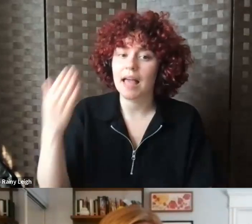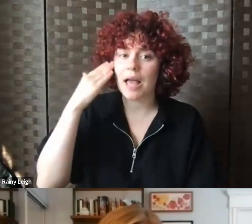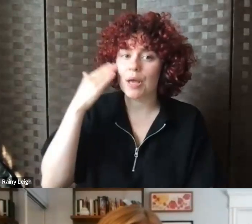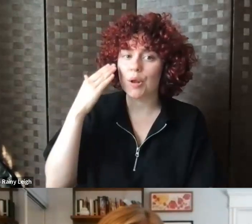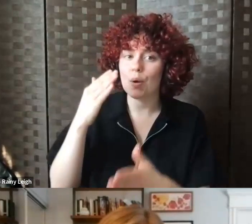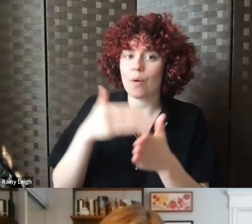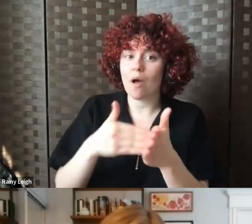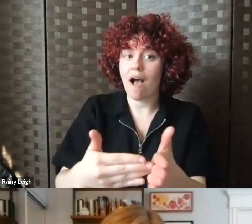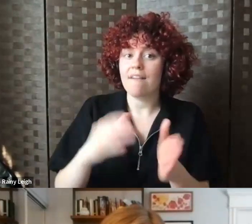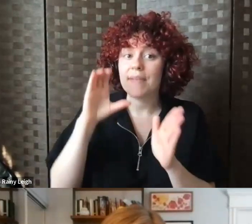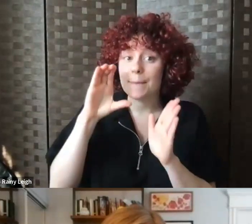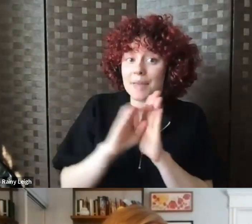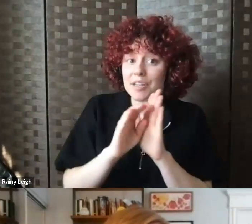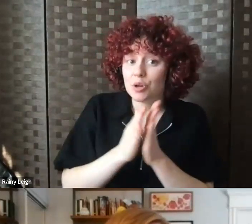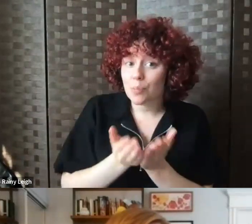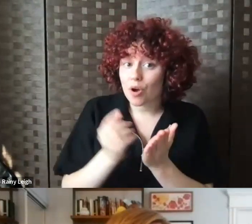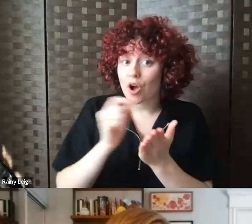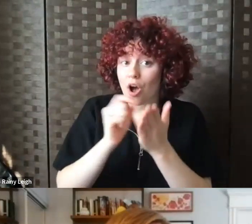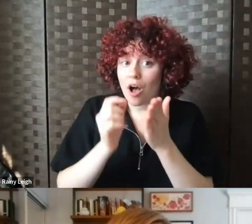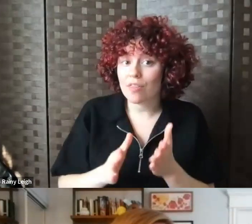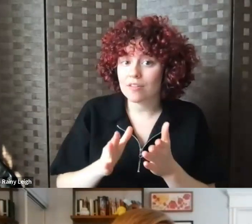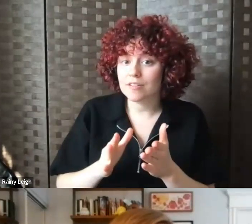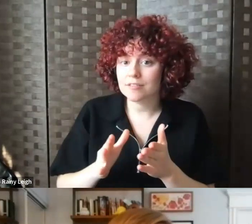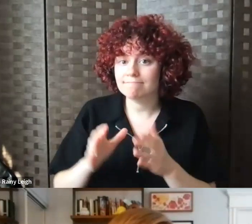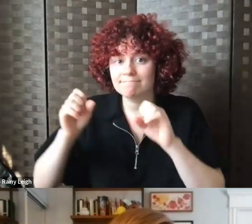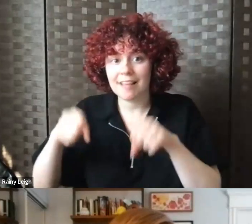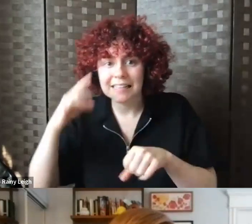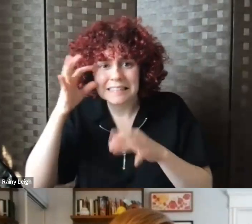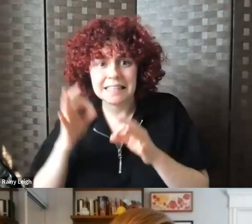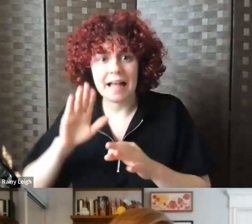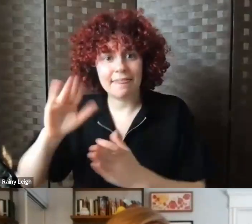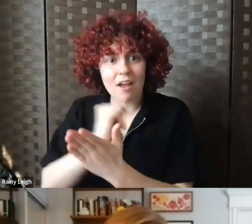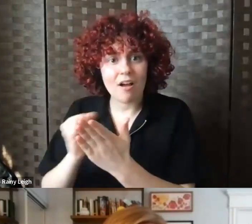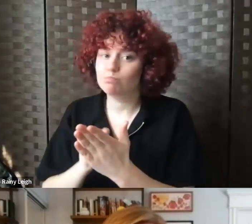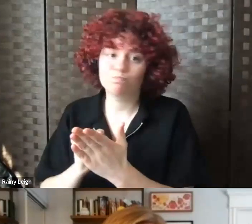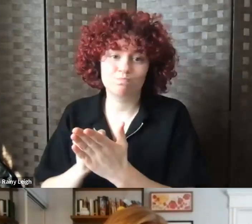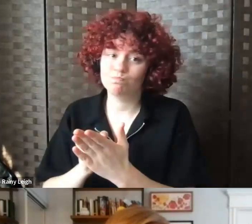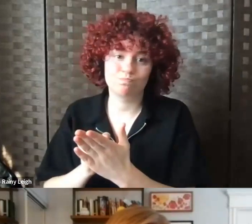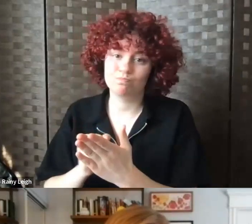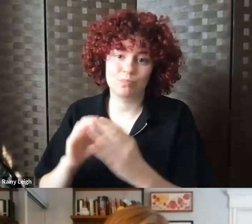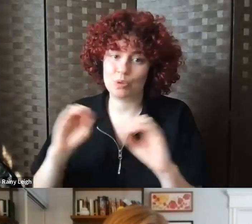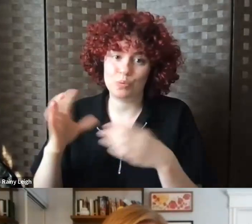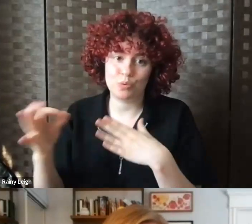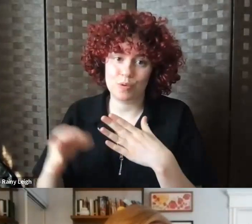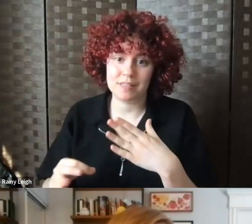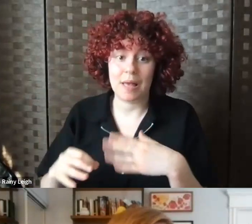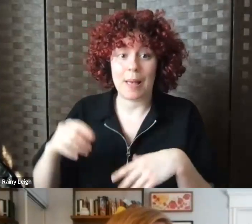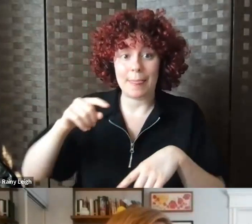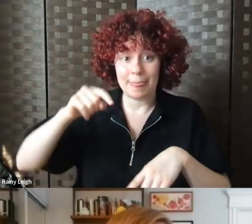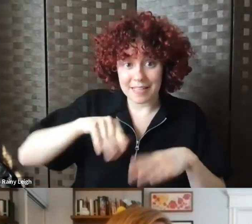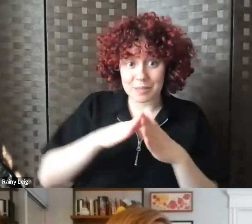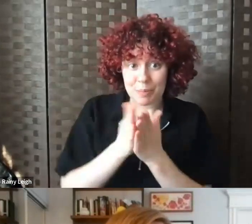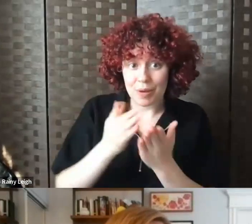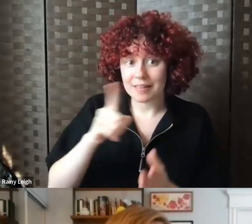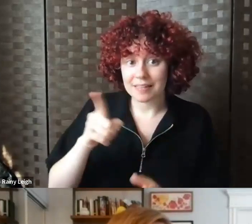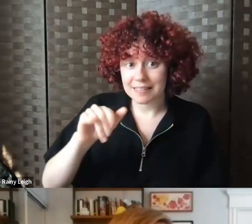don't often get much say in illustrations, and the illustrations in ZAIN'S Super Friday are very playful. And I'm